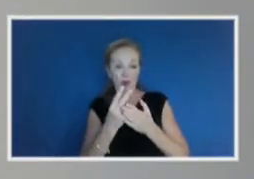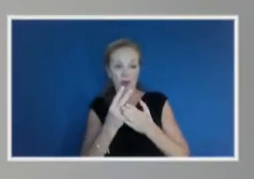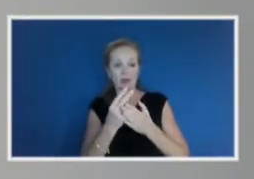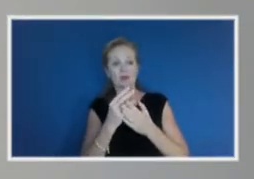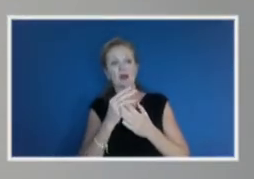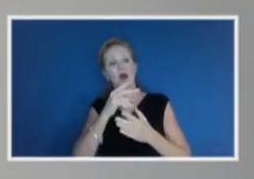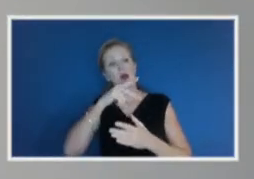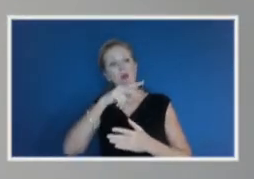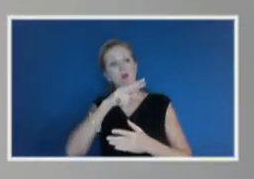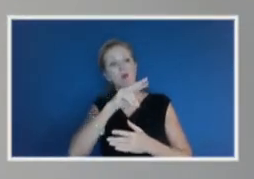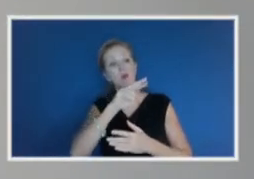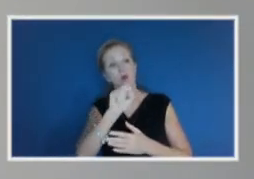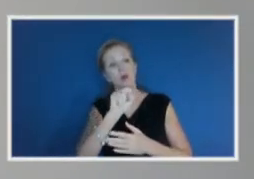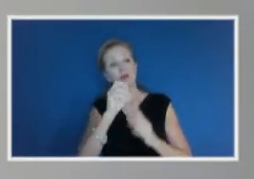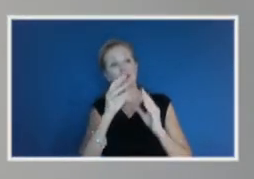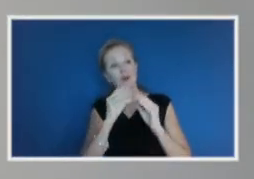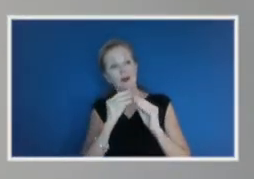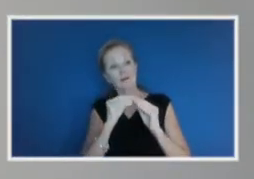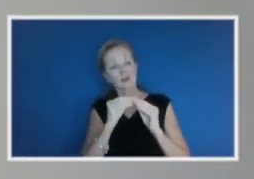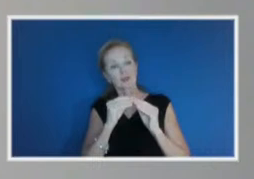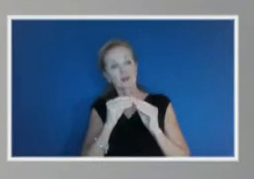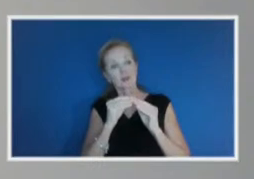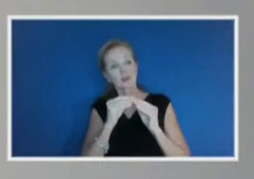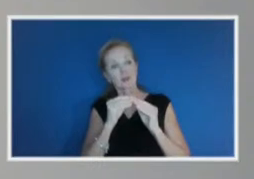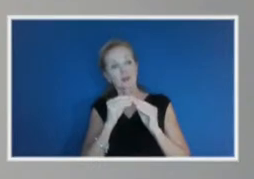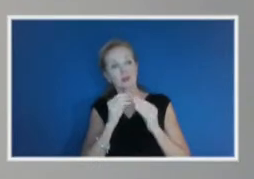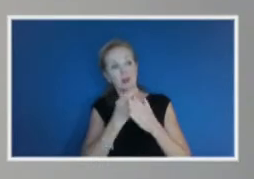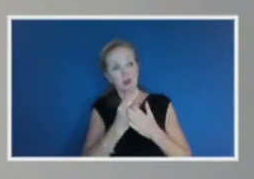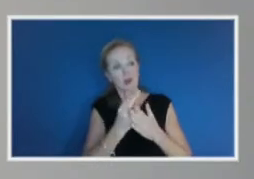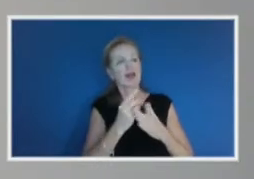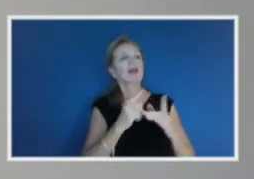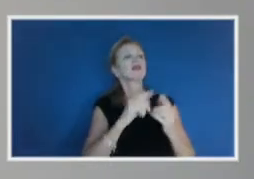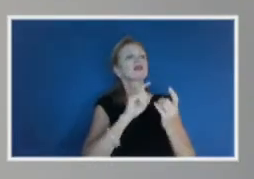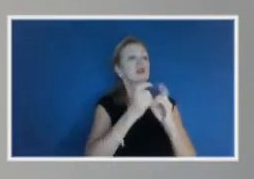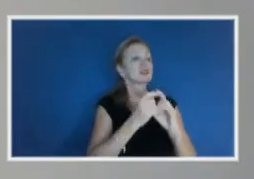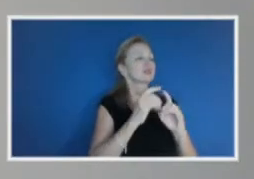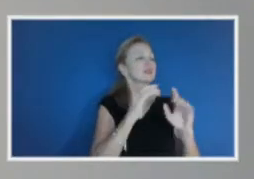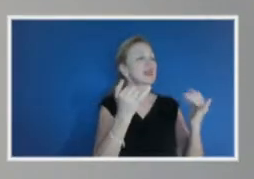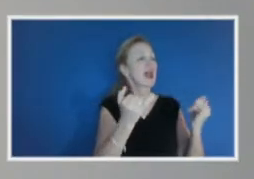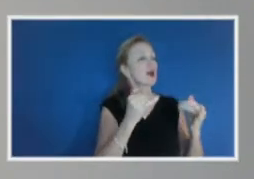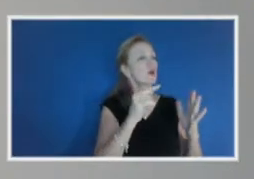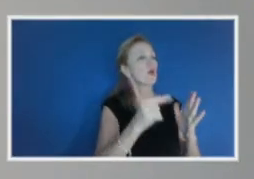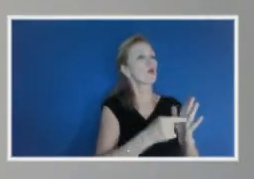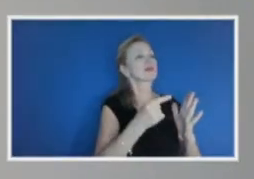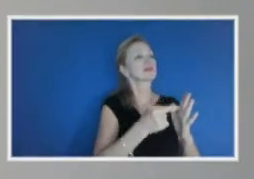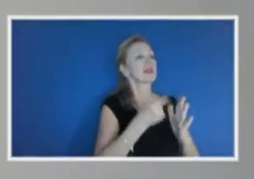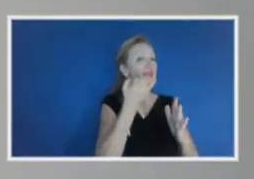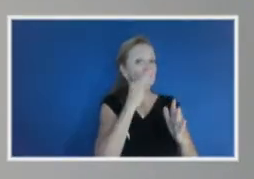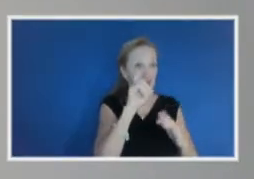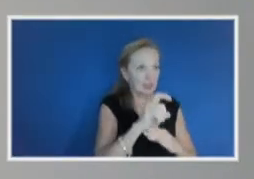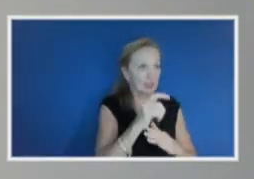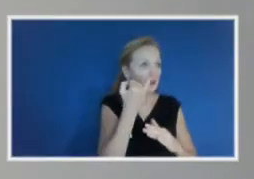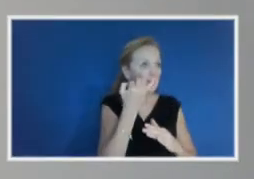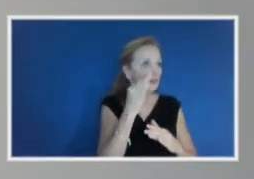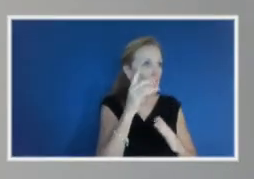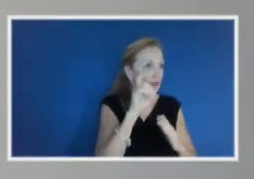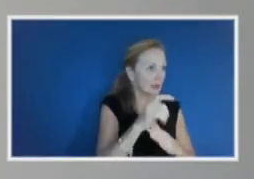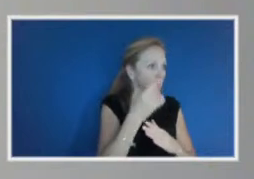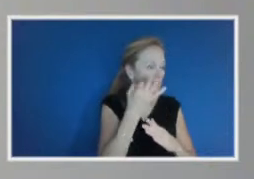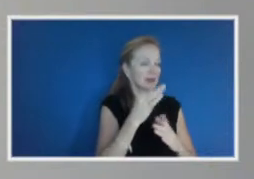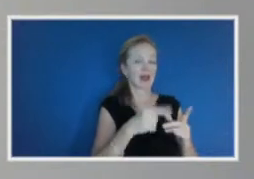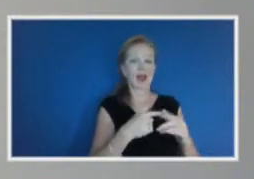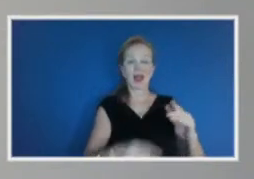doing as needed. We're not shutting any of that down. So to think that it would have reached this level, to this magnitude